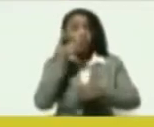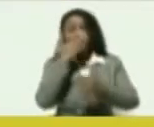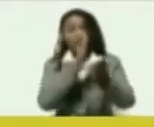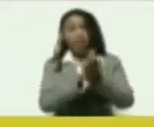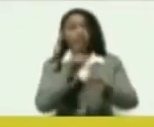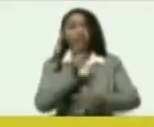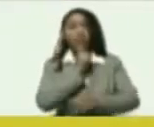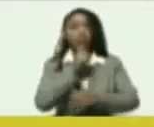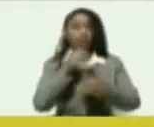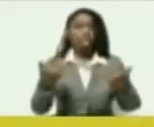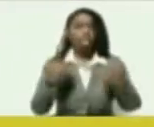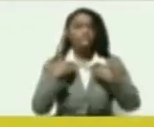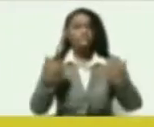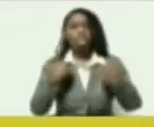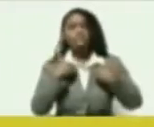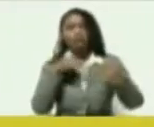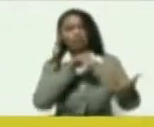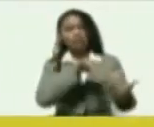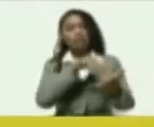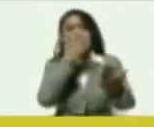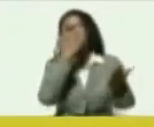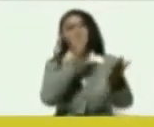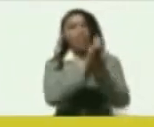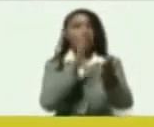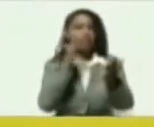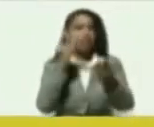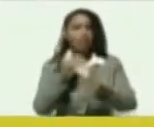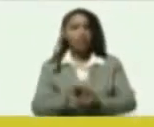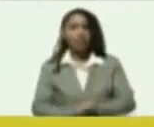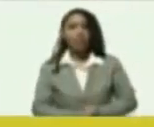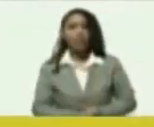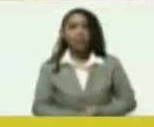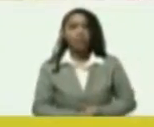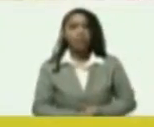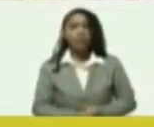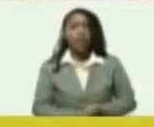of the difficulties we have faced, of the wars we have faced,